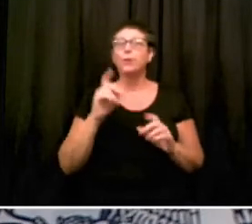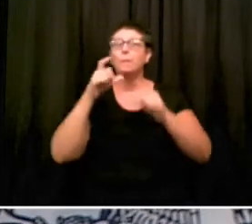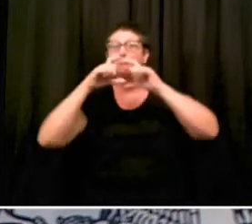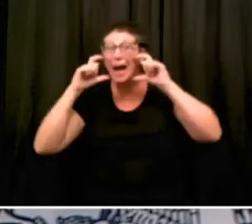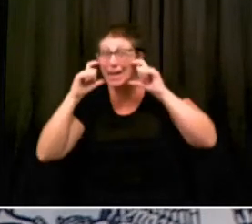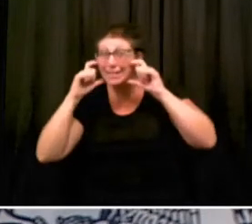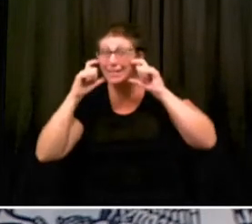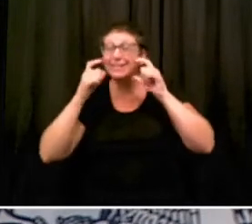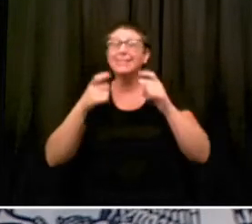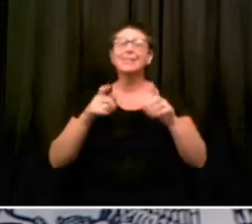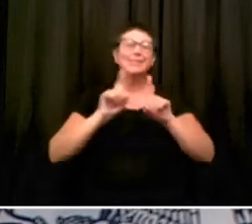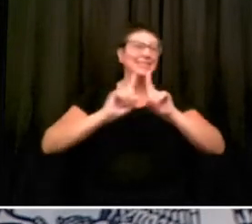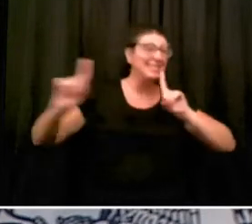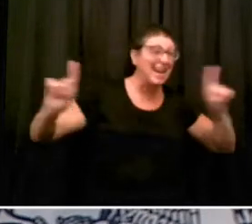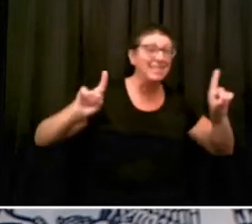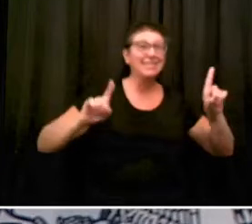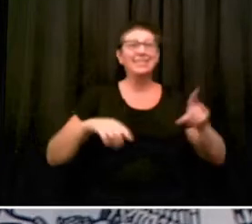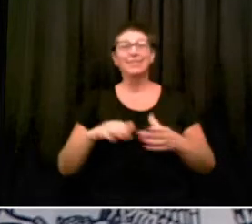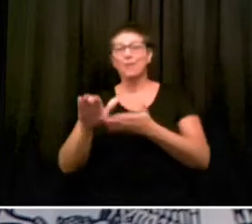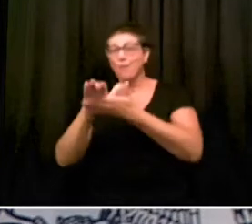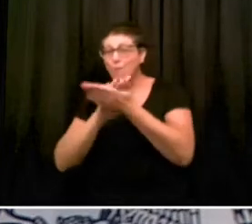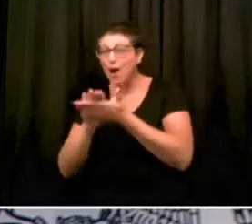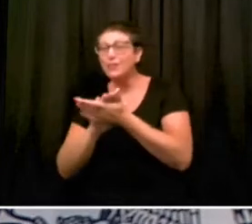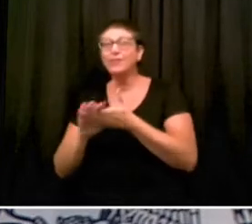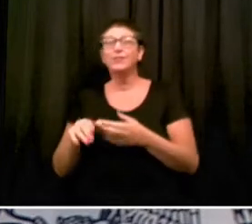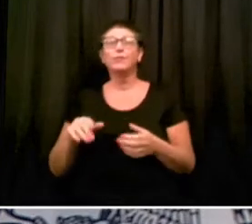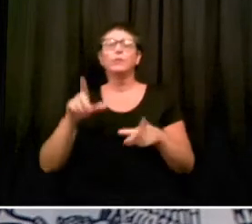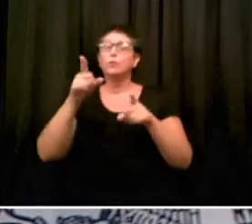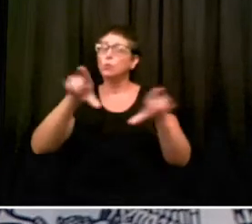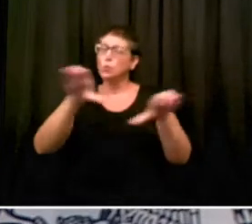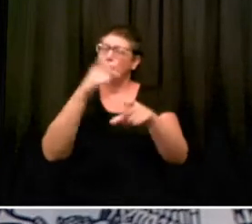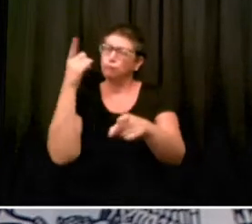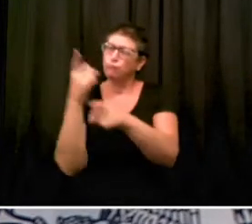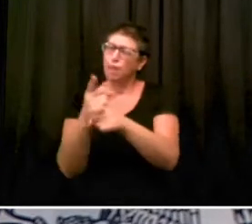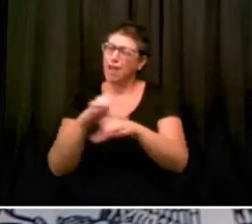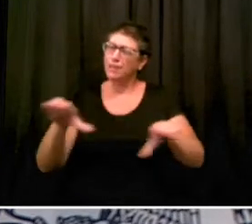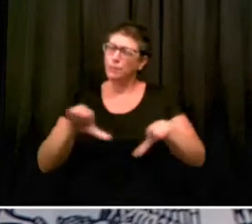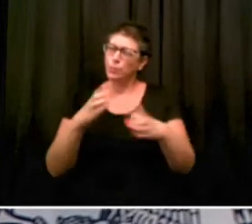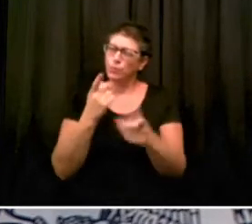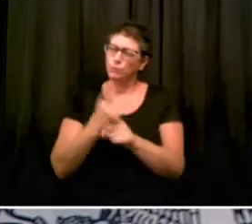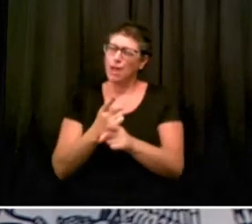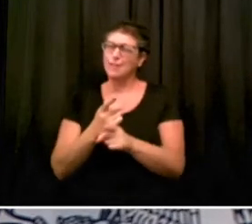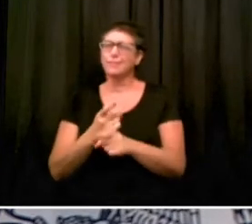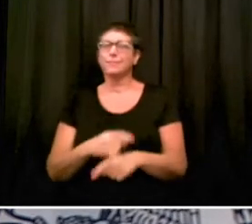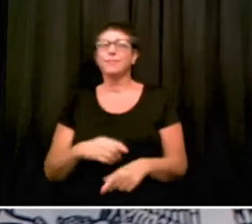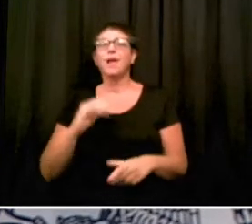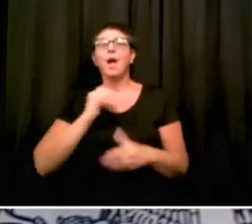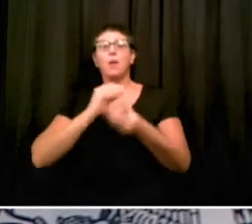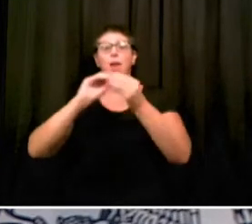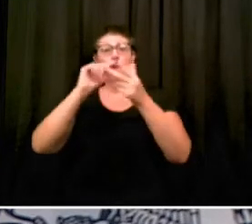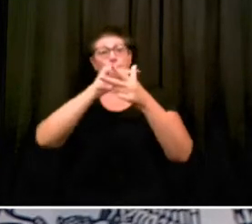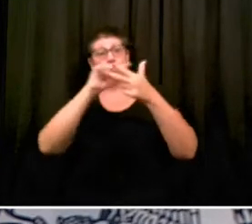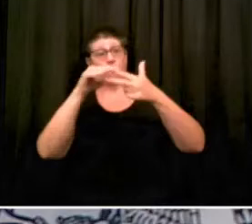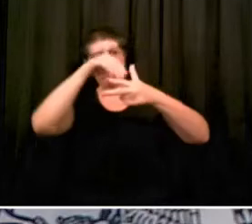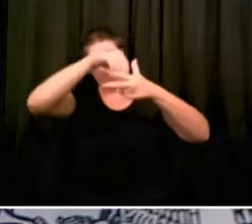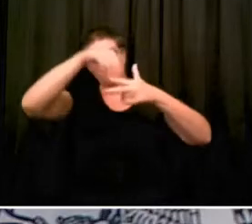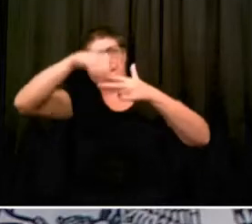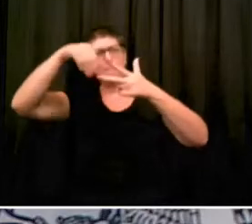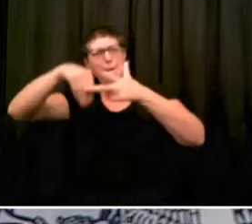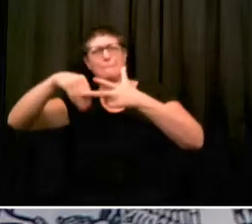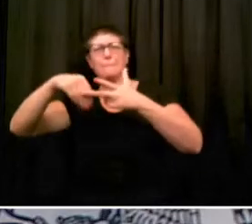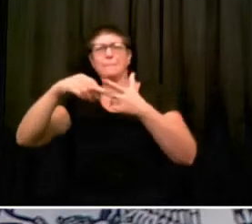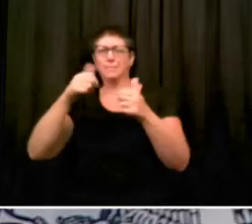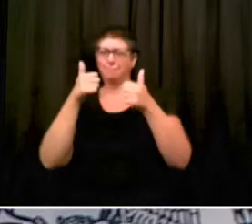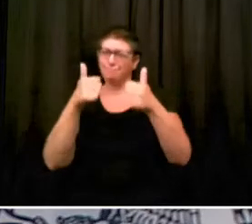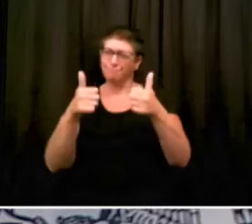you can see it in these indicators we go over every day, and they're objective and they tell us we're doing the right thing. So